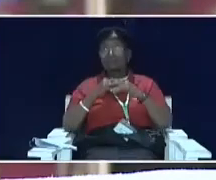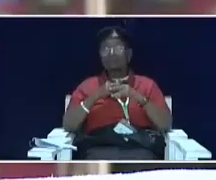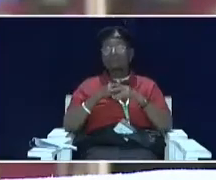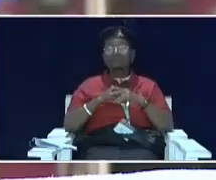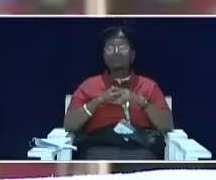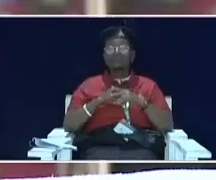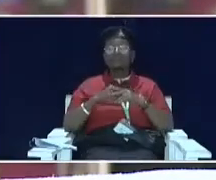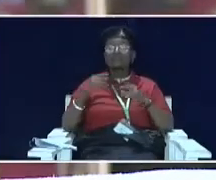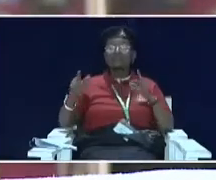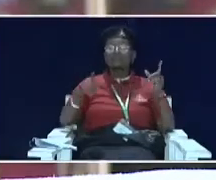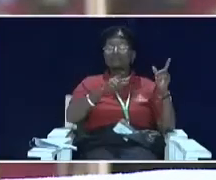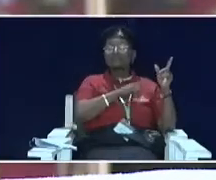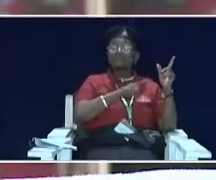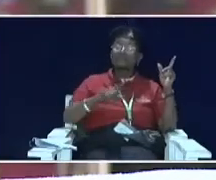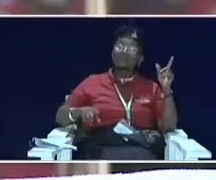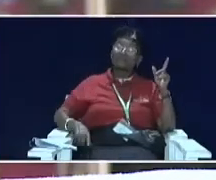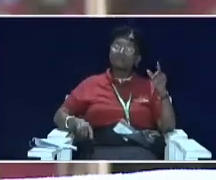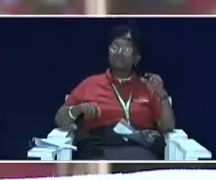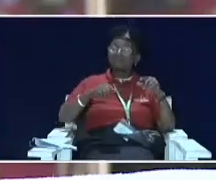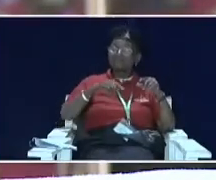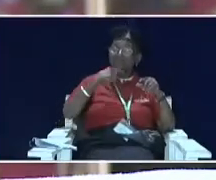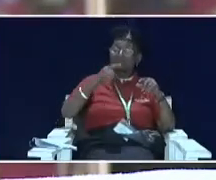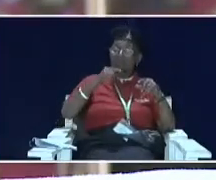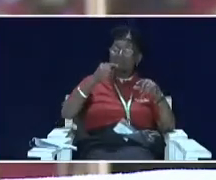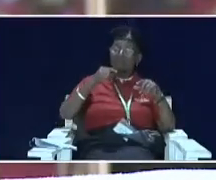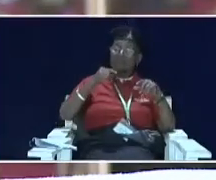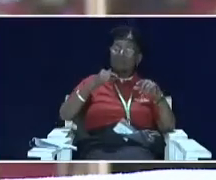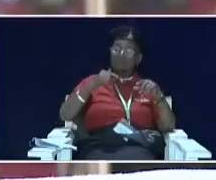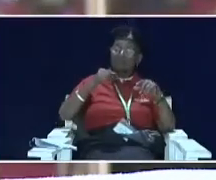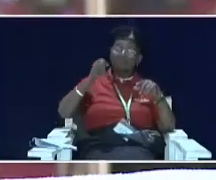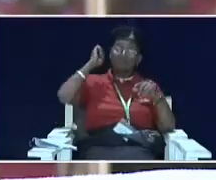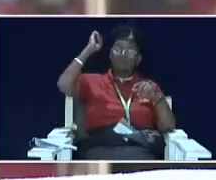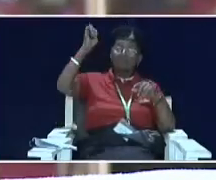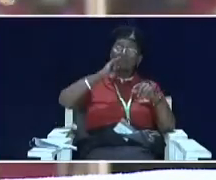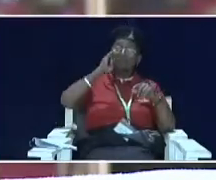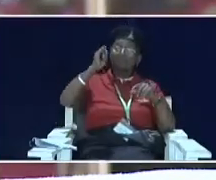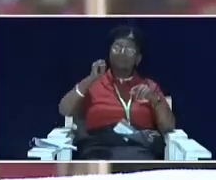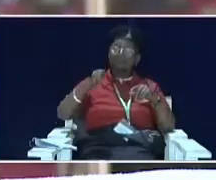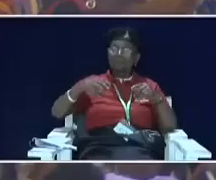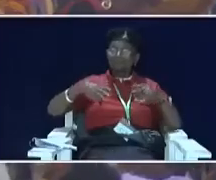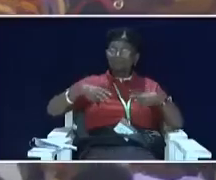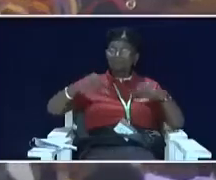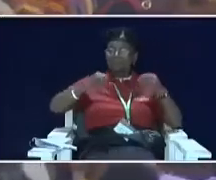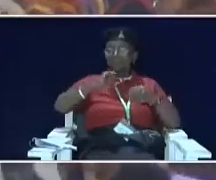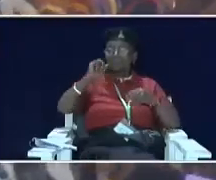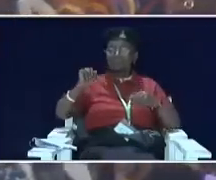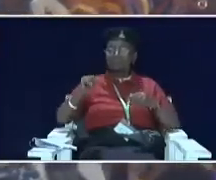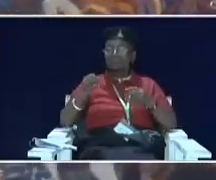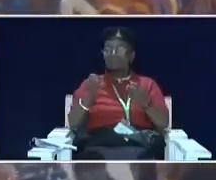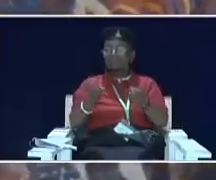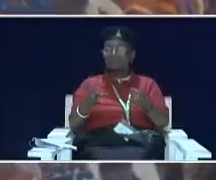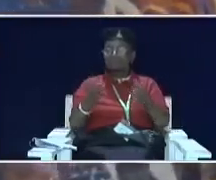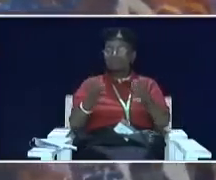The Lord says He's healing several people here tonight.